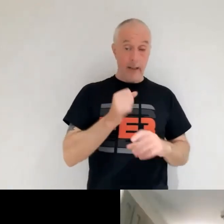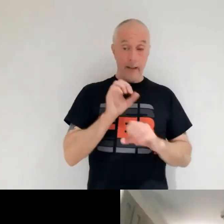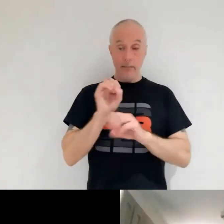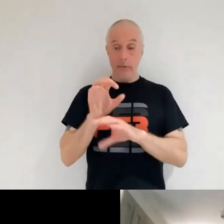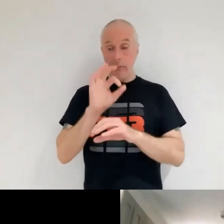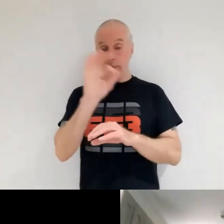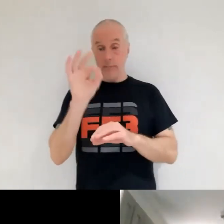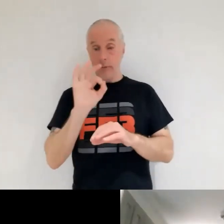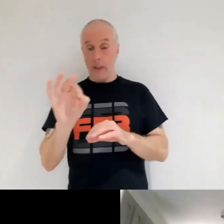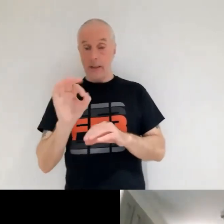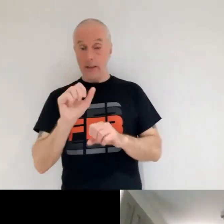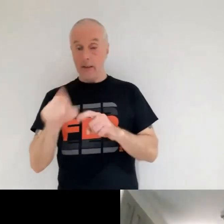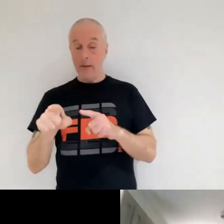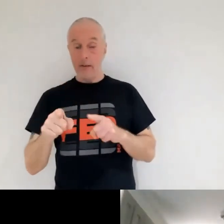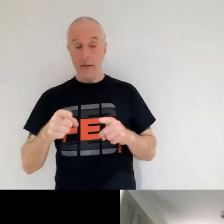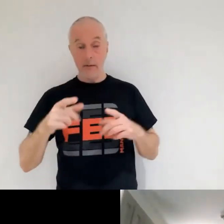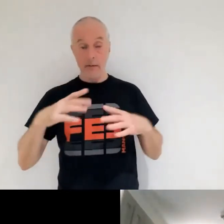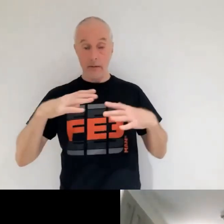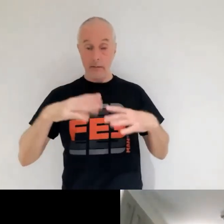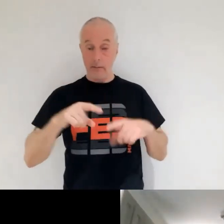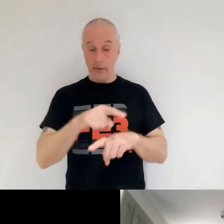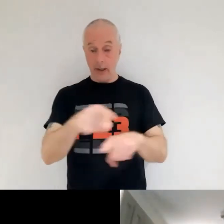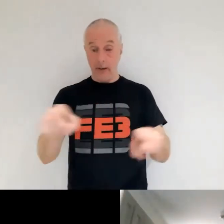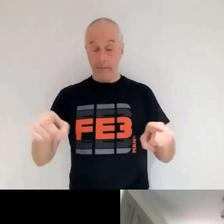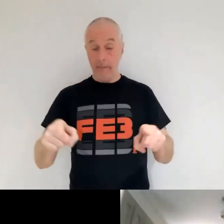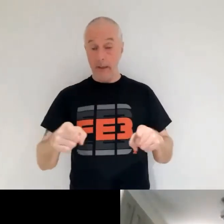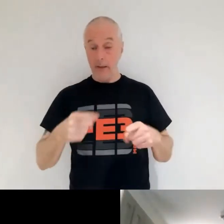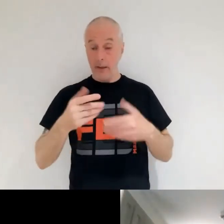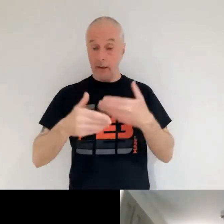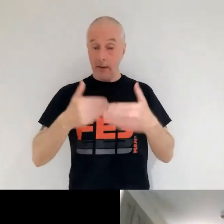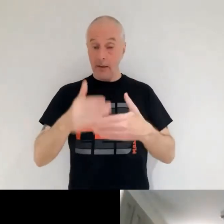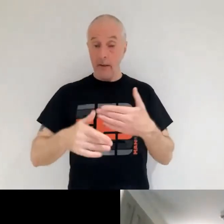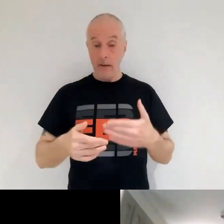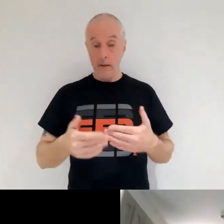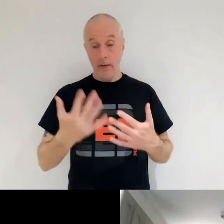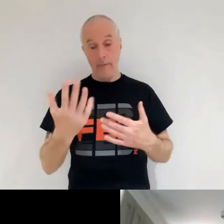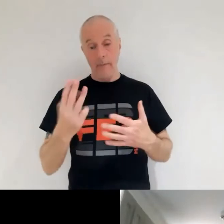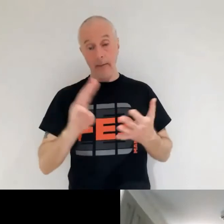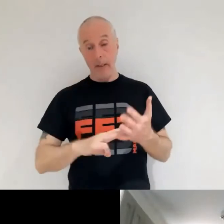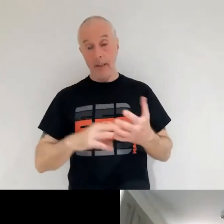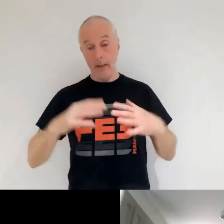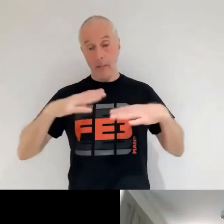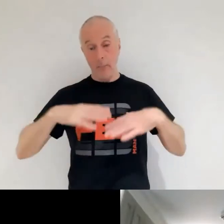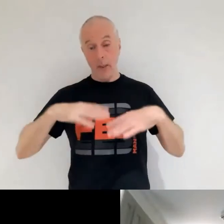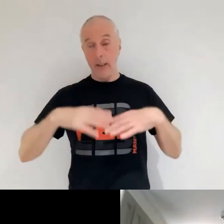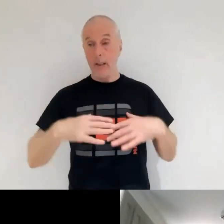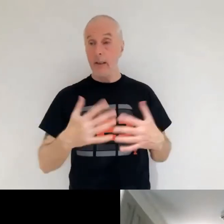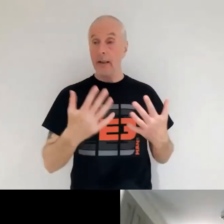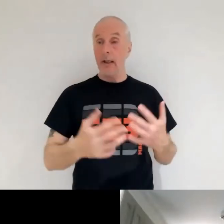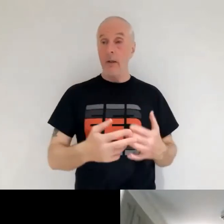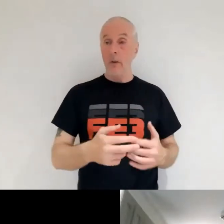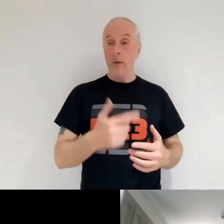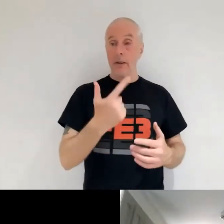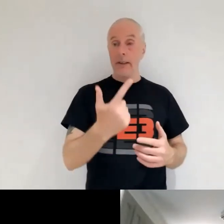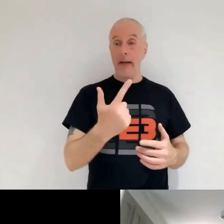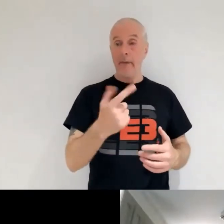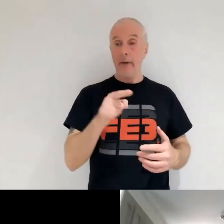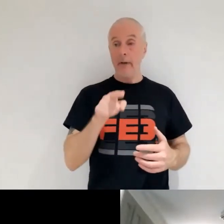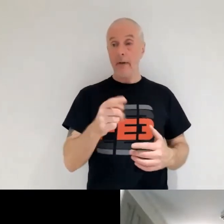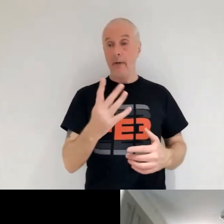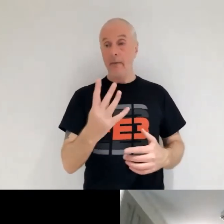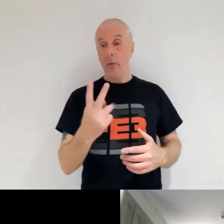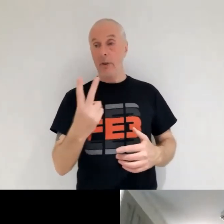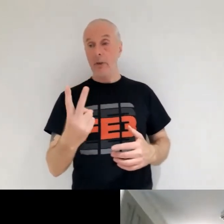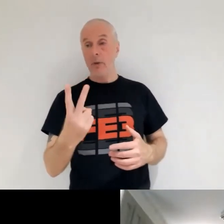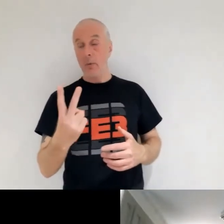But for those that are used to our normal format, we're just going to take a 5-minute break now. It's now 7:42 on my clock,